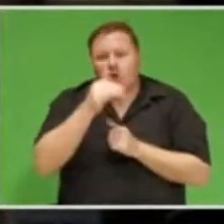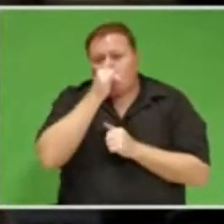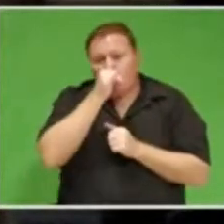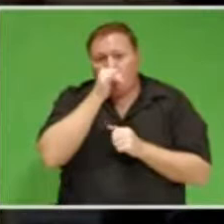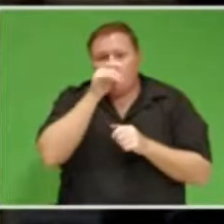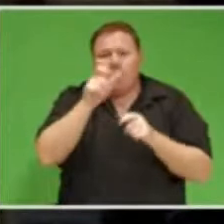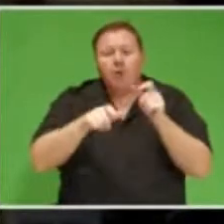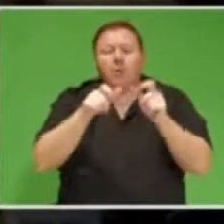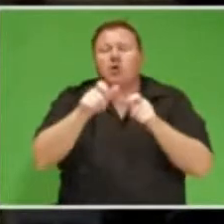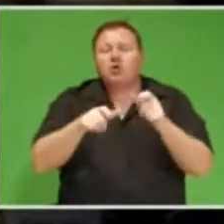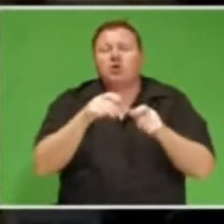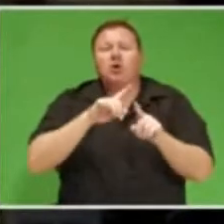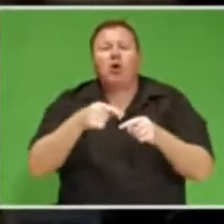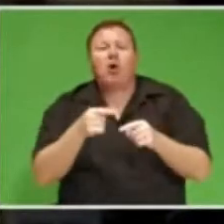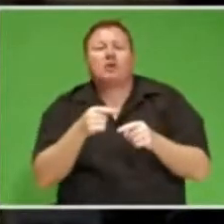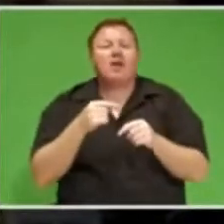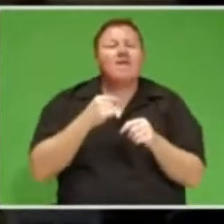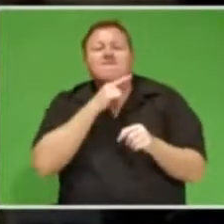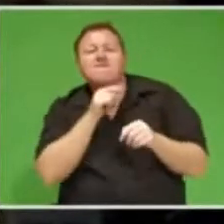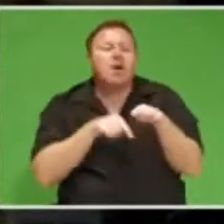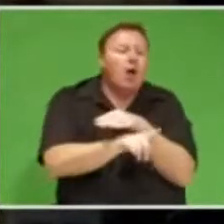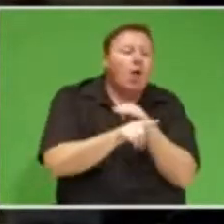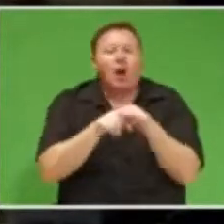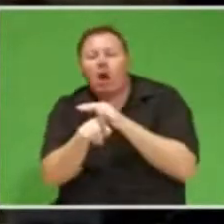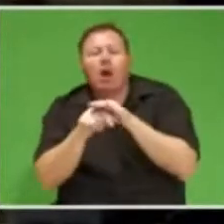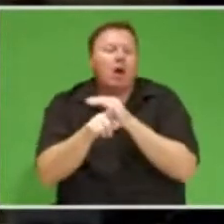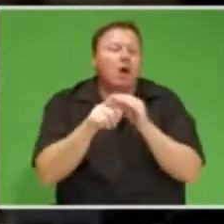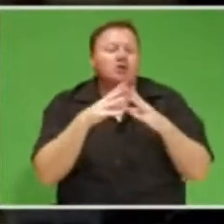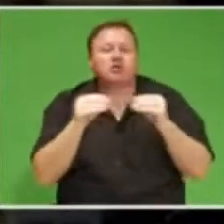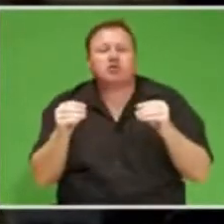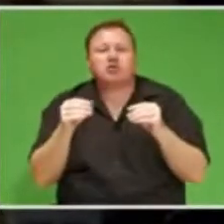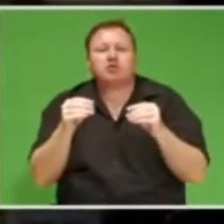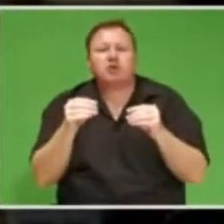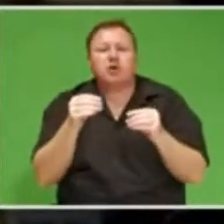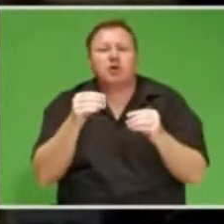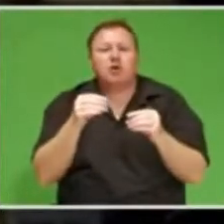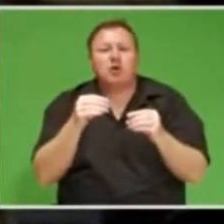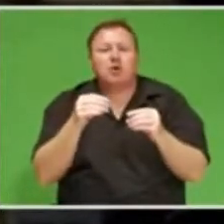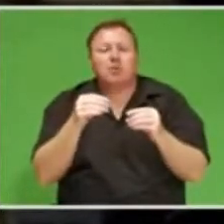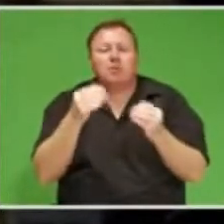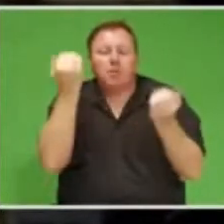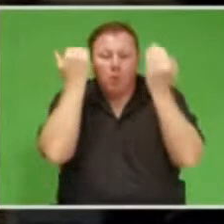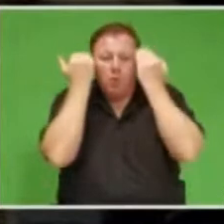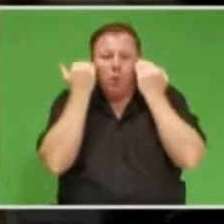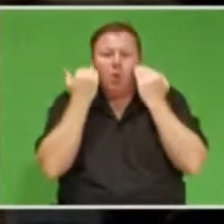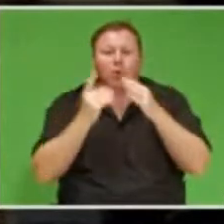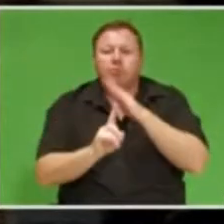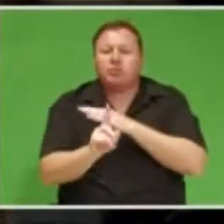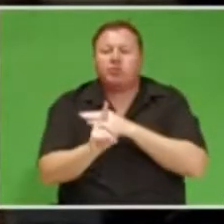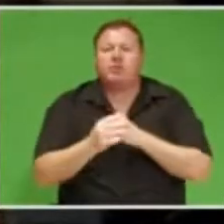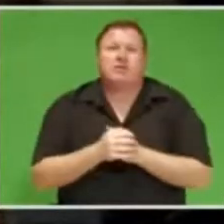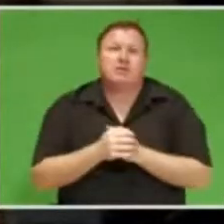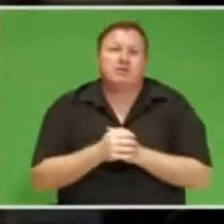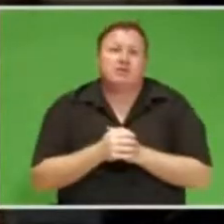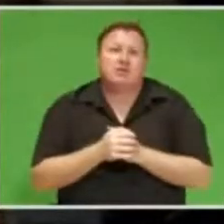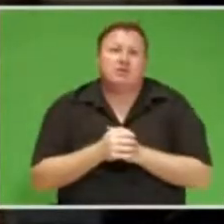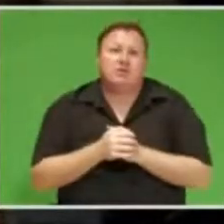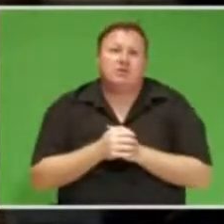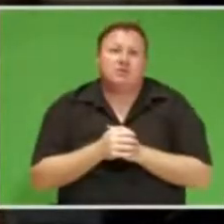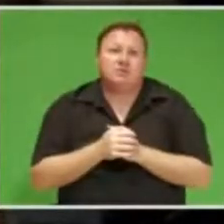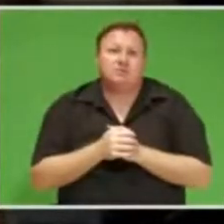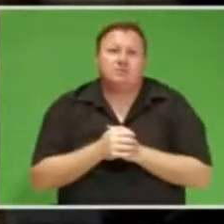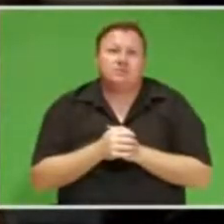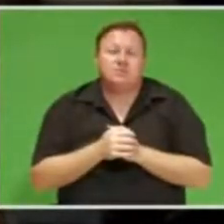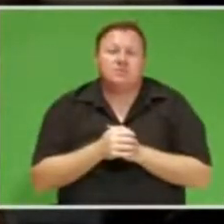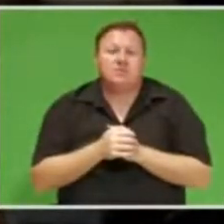evade prosecution. We continue to improve the accessibility and functioning of sexual offenses